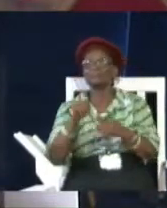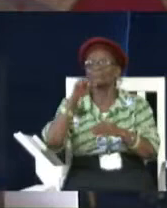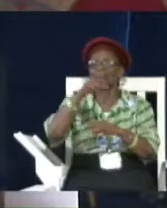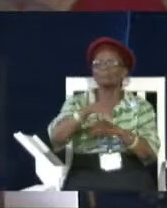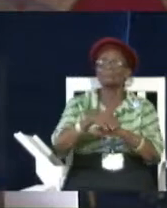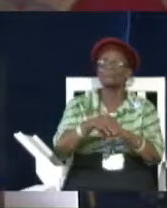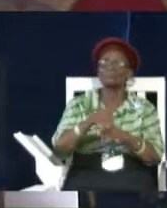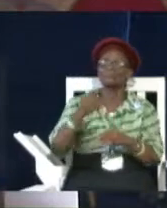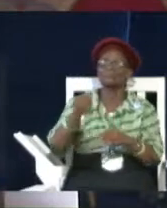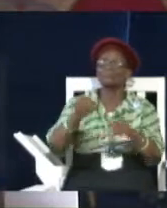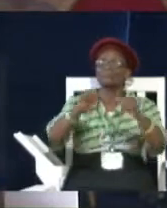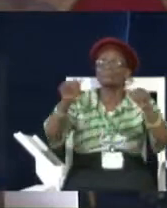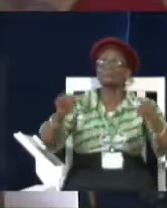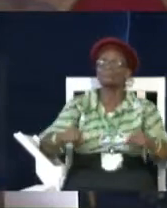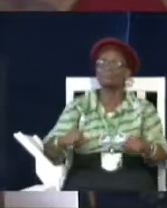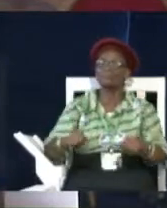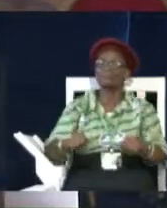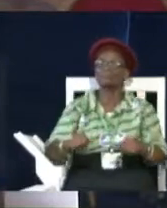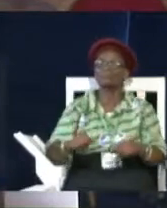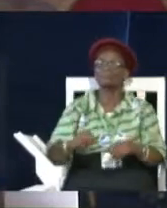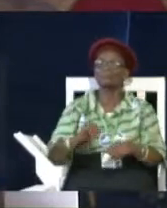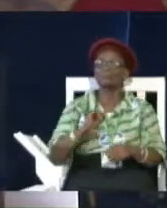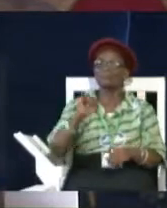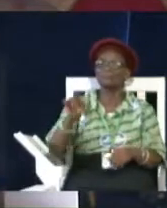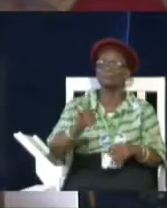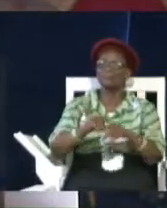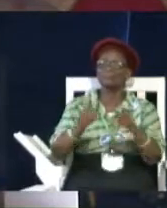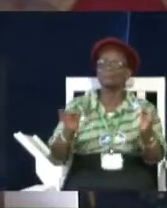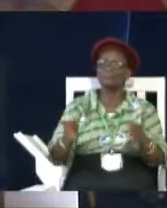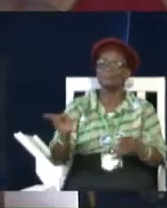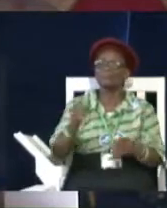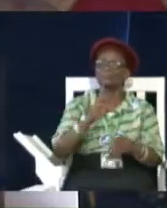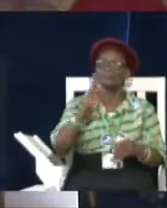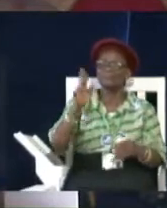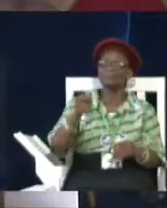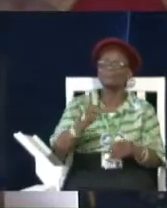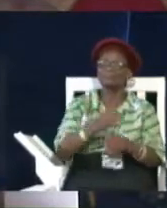You are free to come. And you are free to